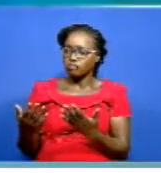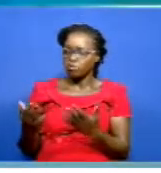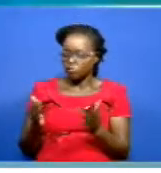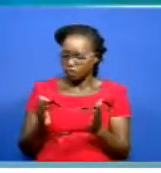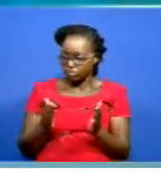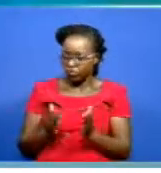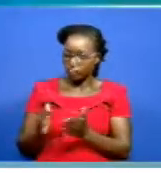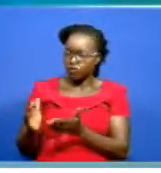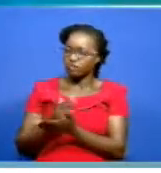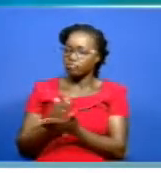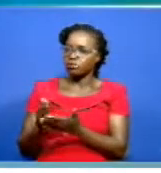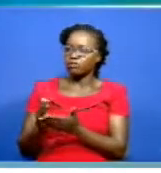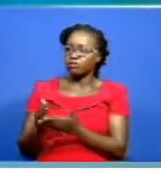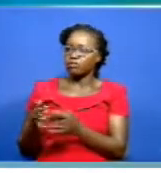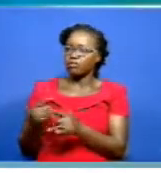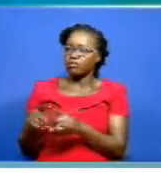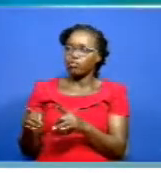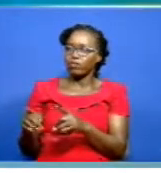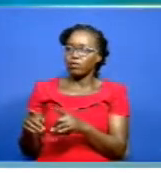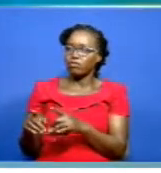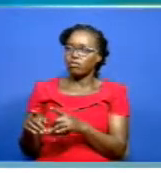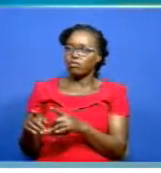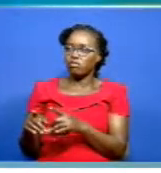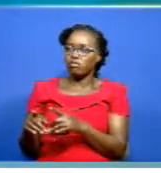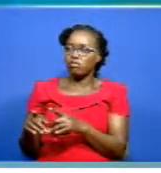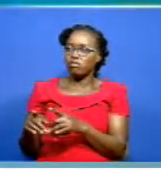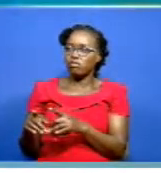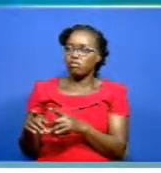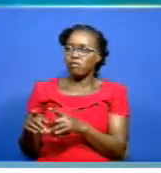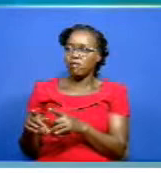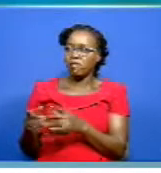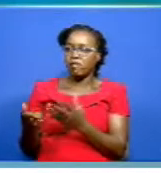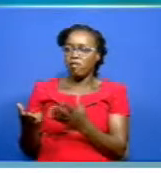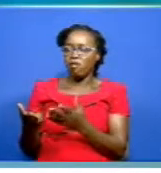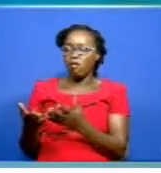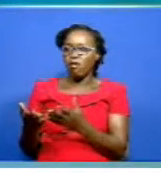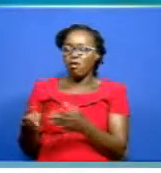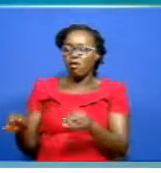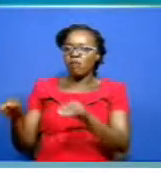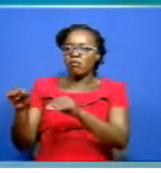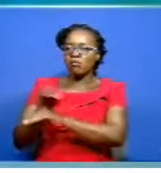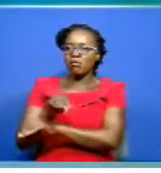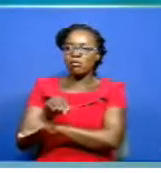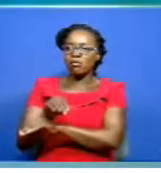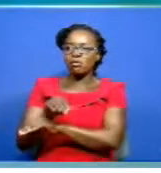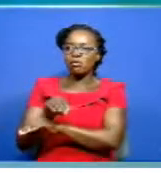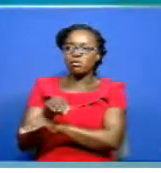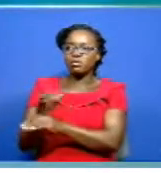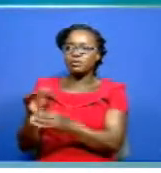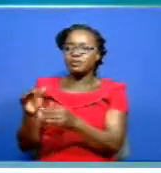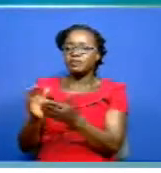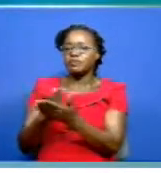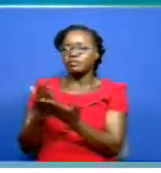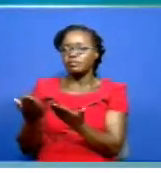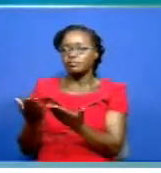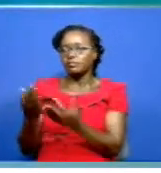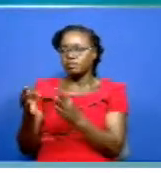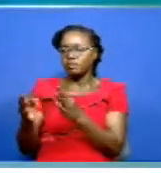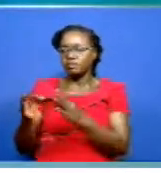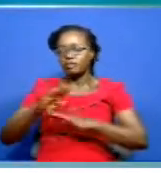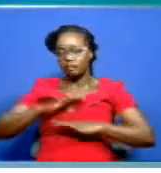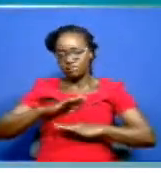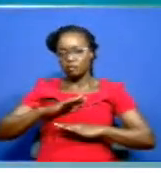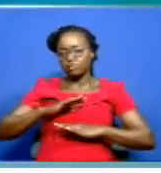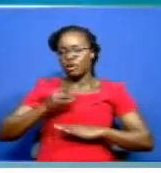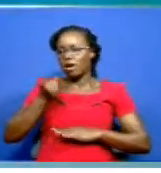phases. However, the phases may be able to overlap at some point once we get the vaccine, adequate doses. As